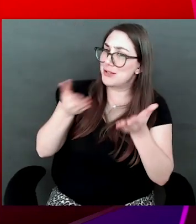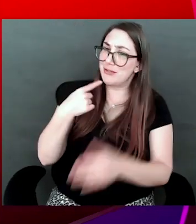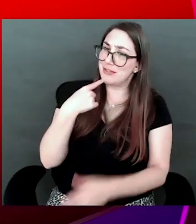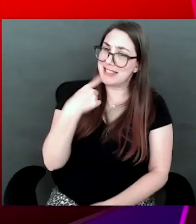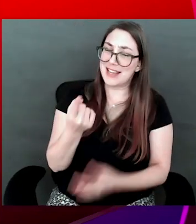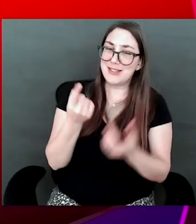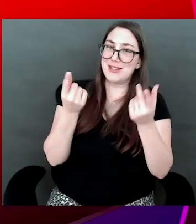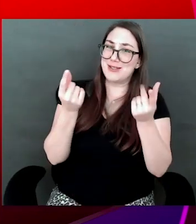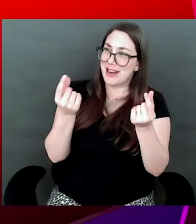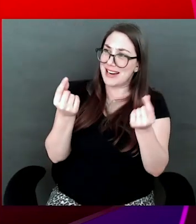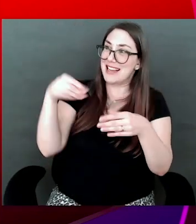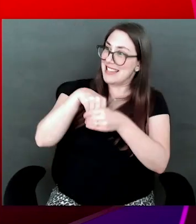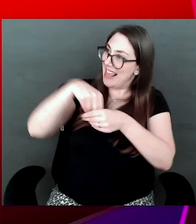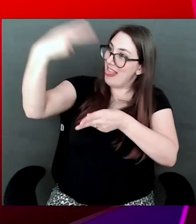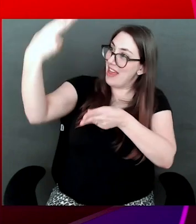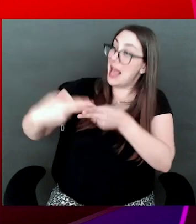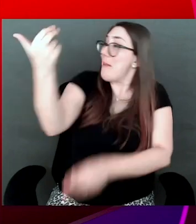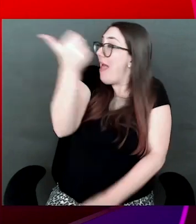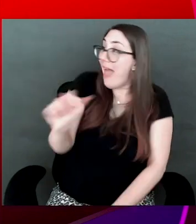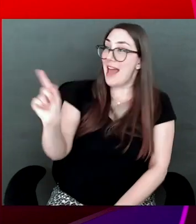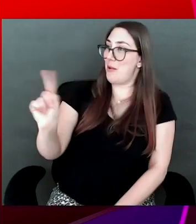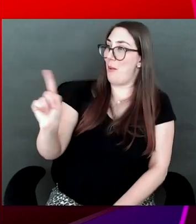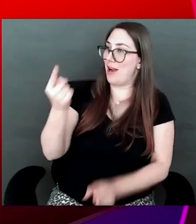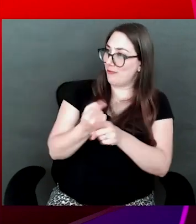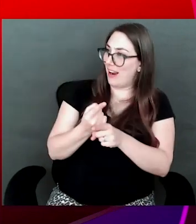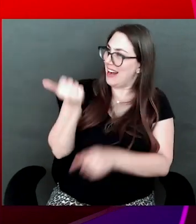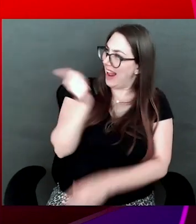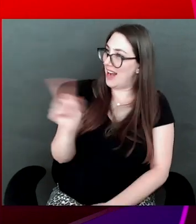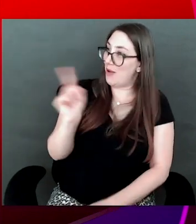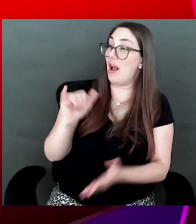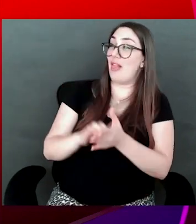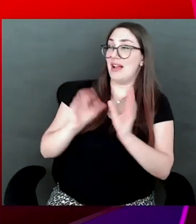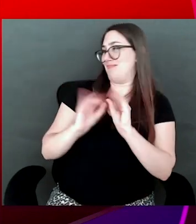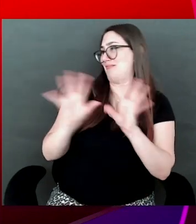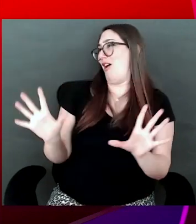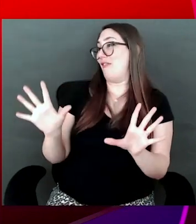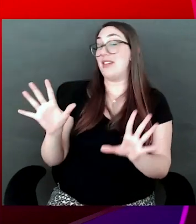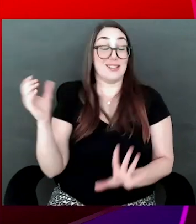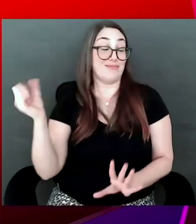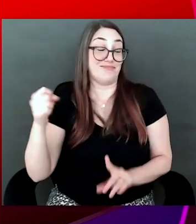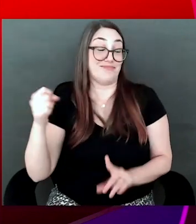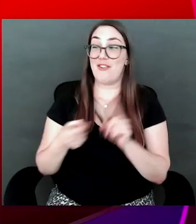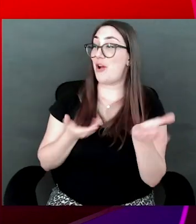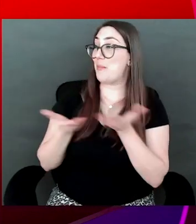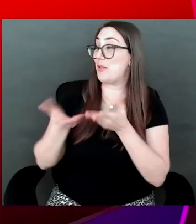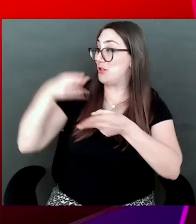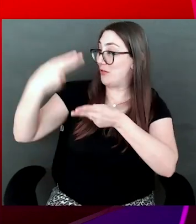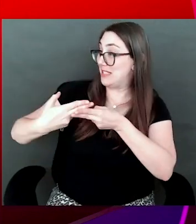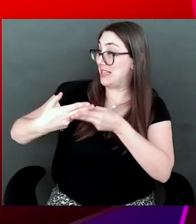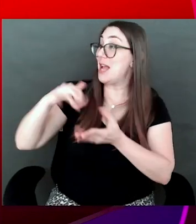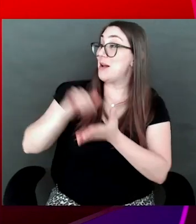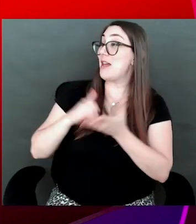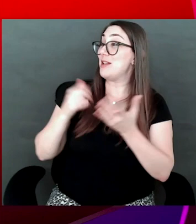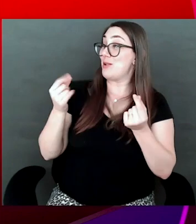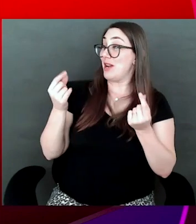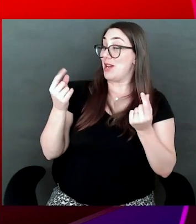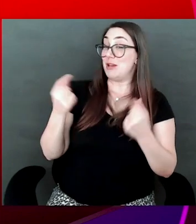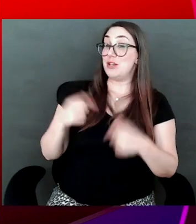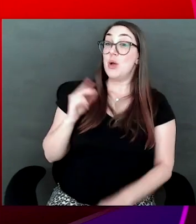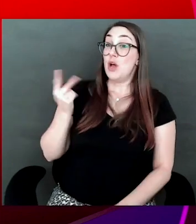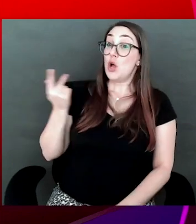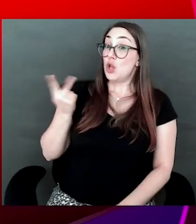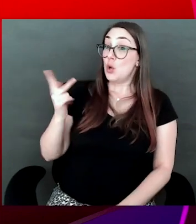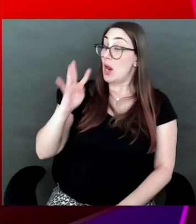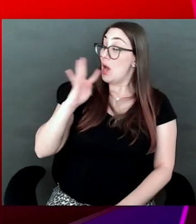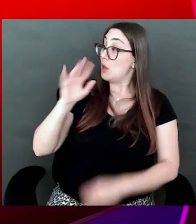in the name, basically. Anywhere, right? That's pretty obvious from the service name. That's what we're going to be doing. You and I were talking off